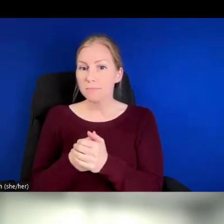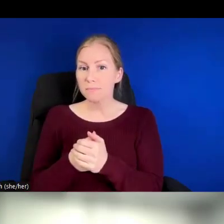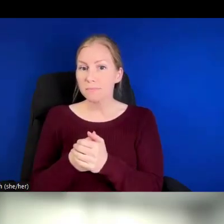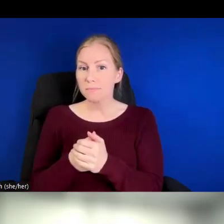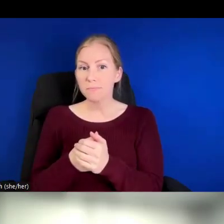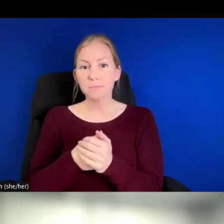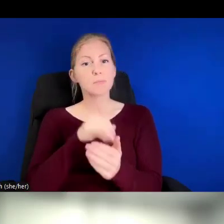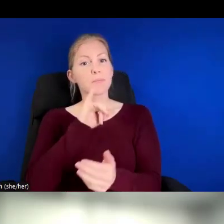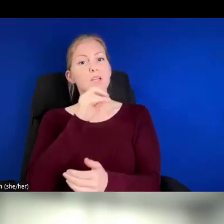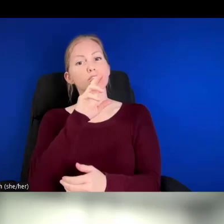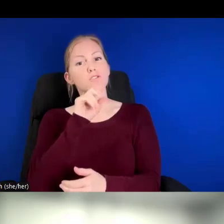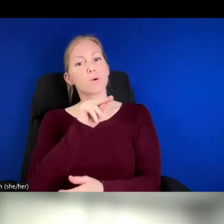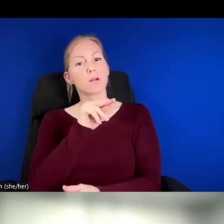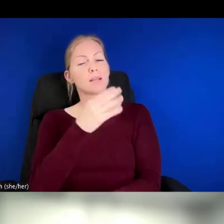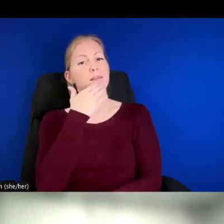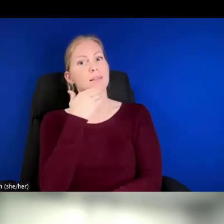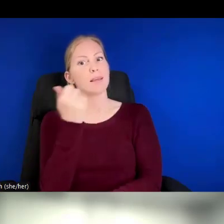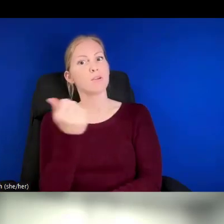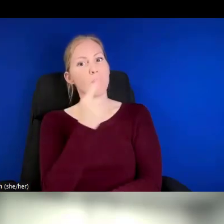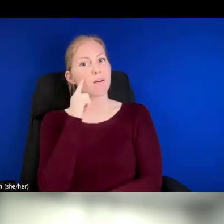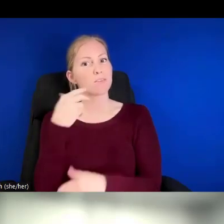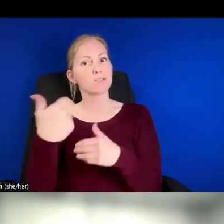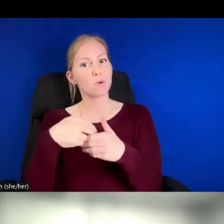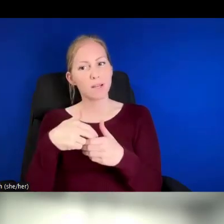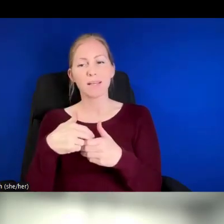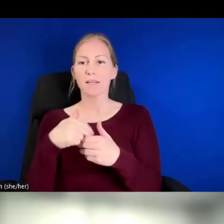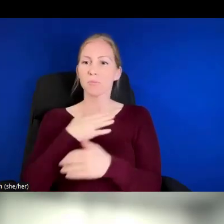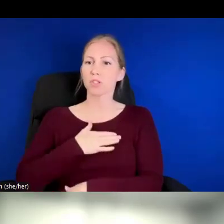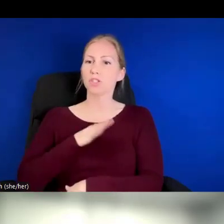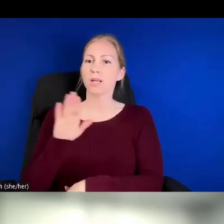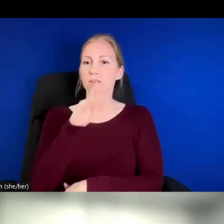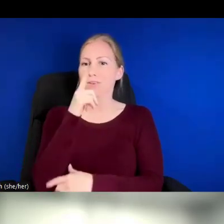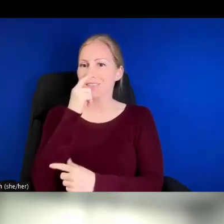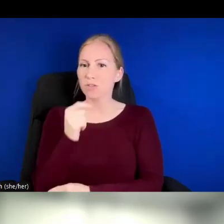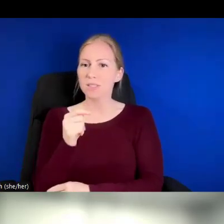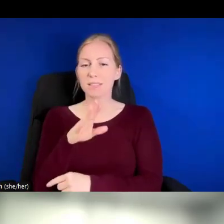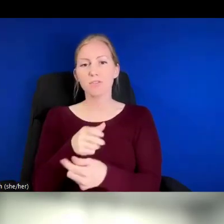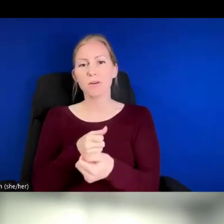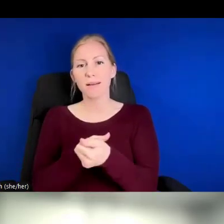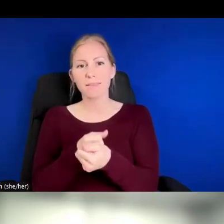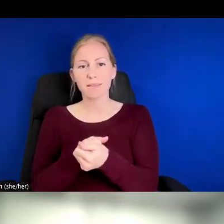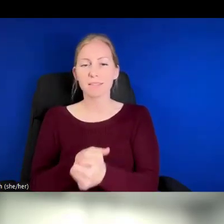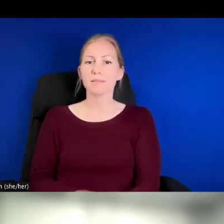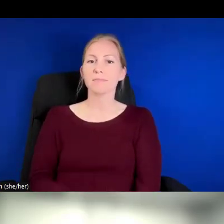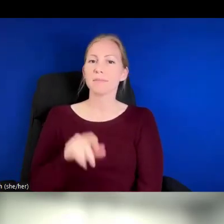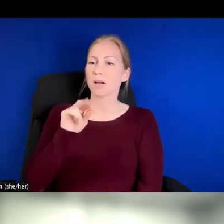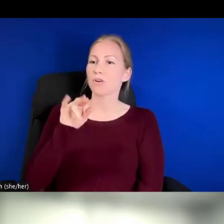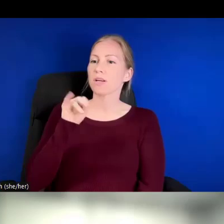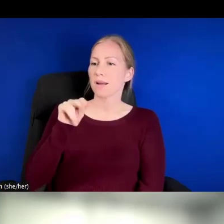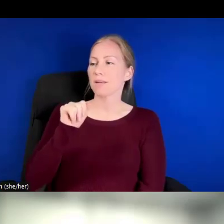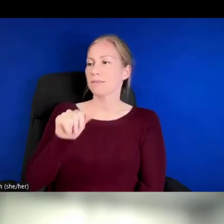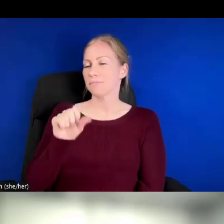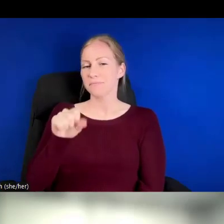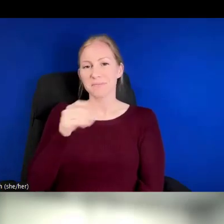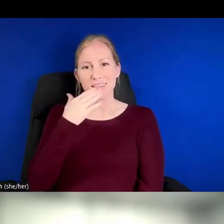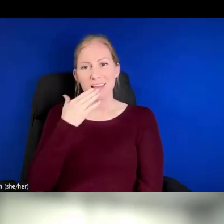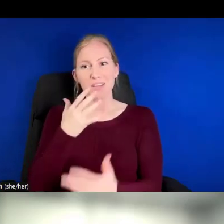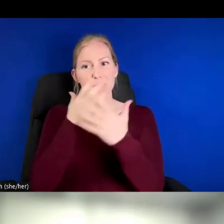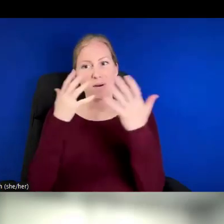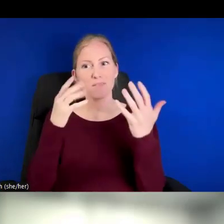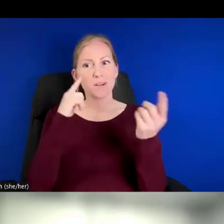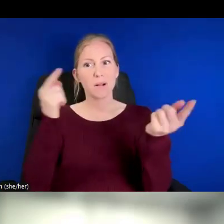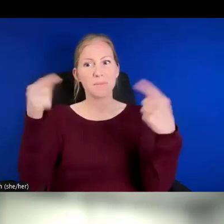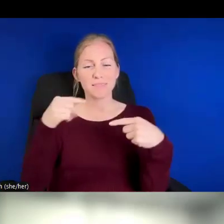Thank you all for joining. Appreciate your interest and advocacy. Yeah, thank you all so much for coming. Thank you.